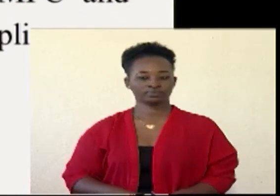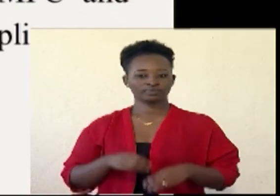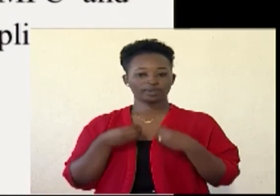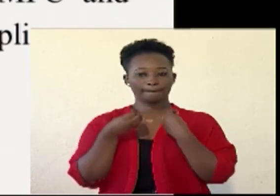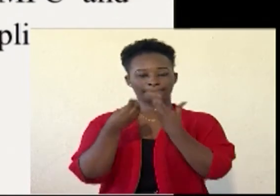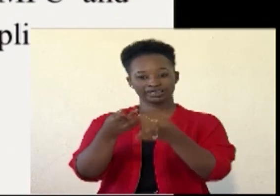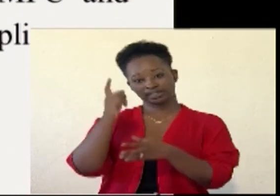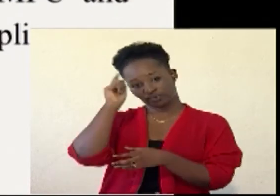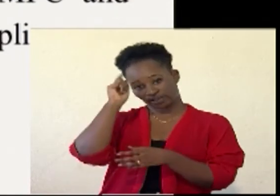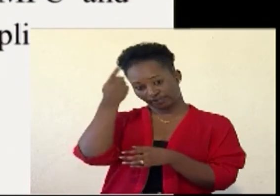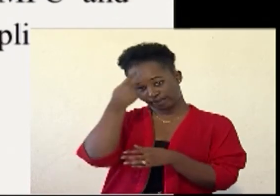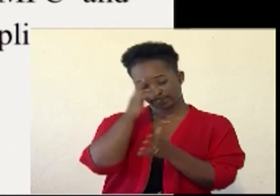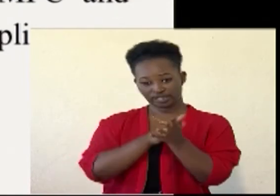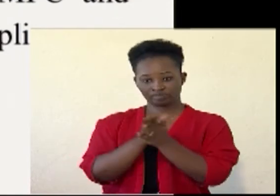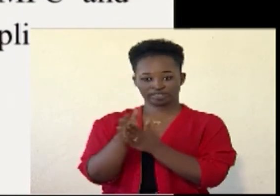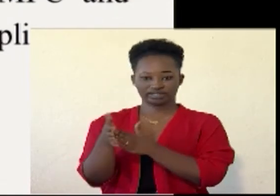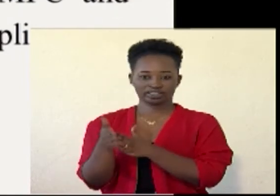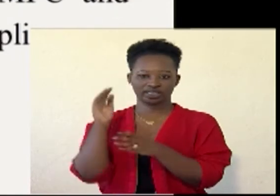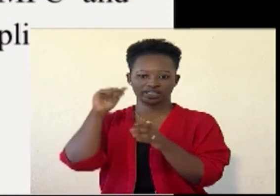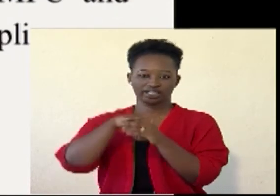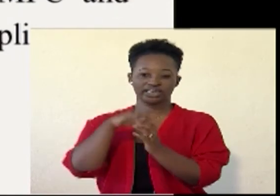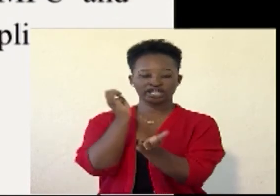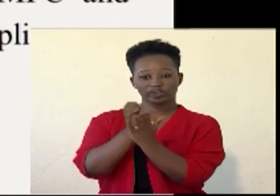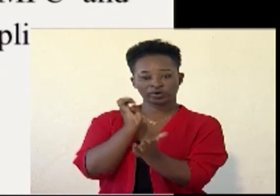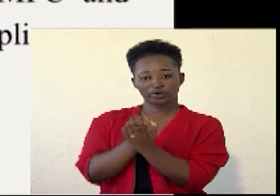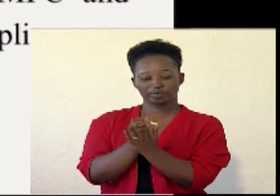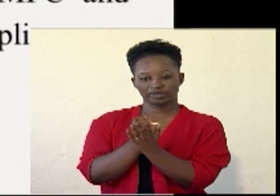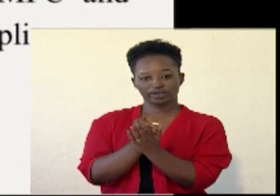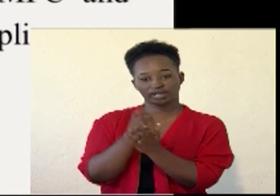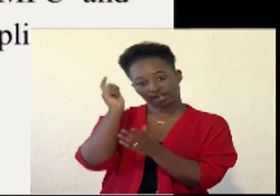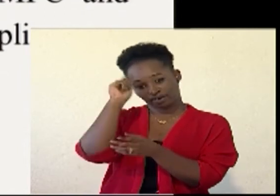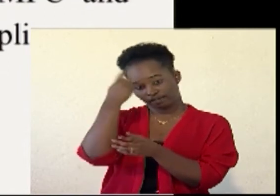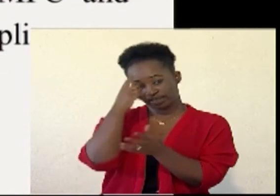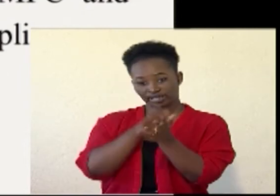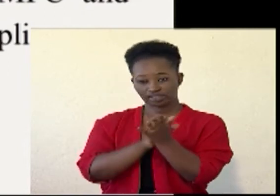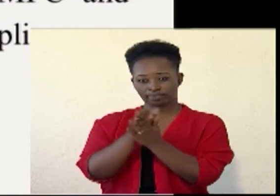the government expenditure in an economy,